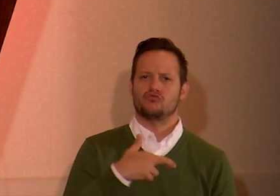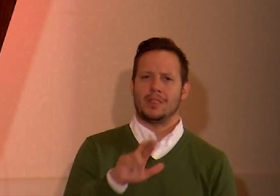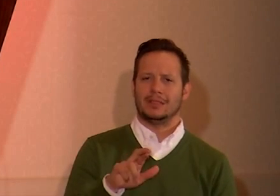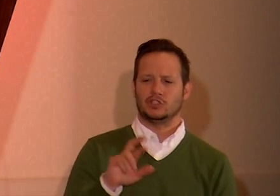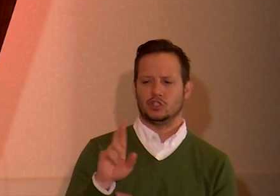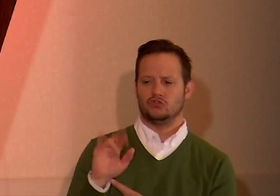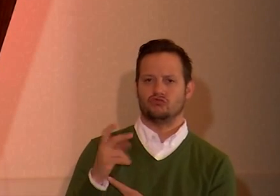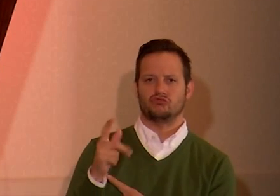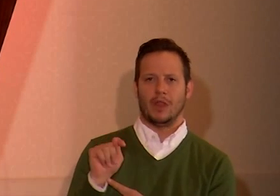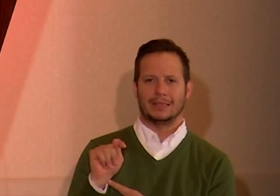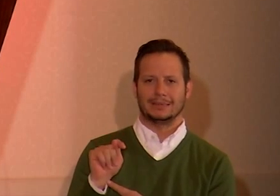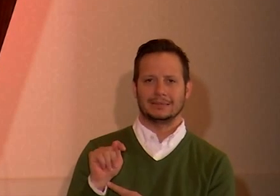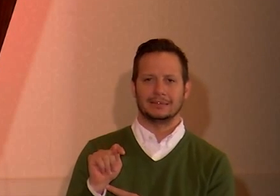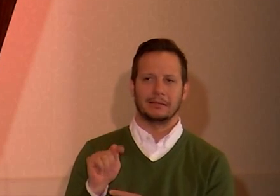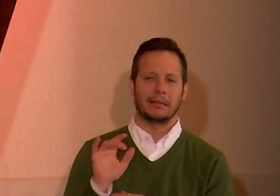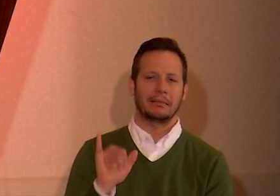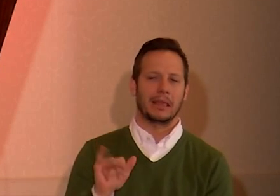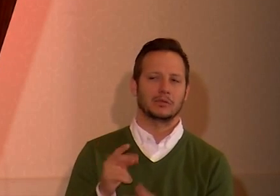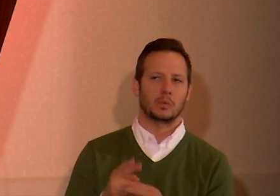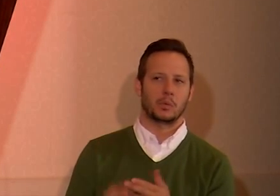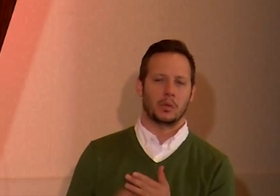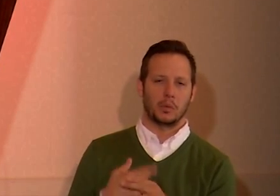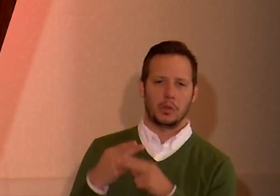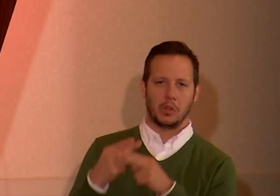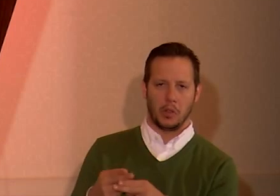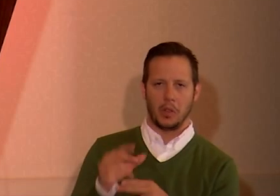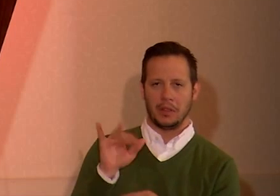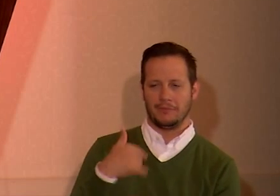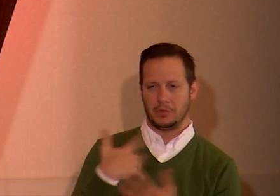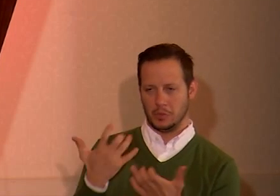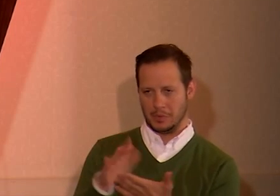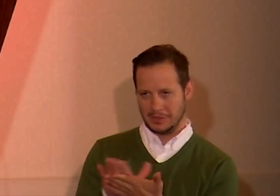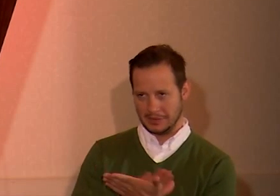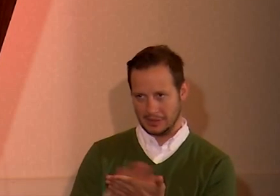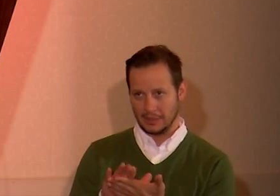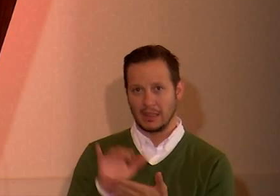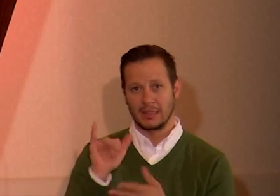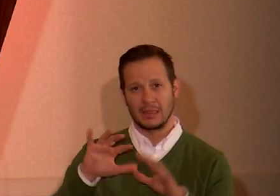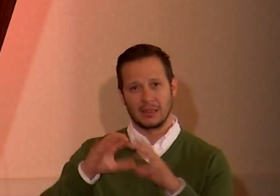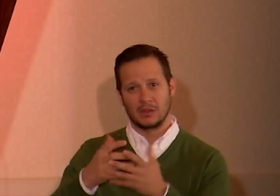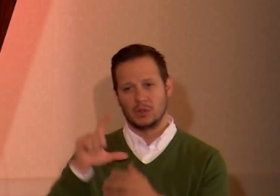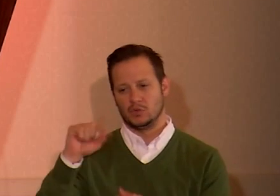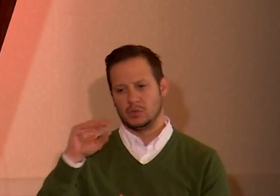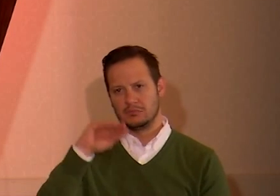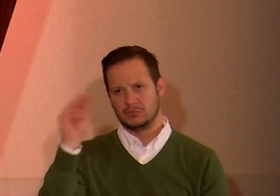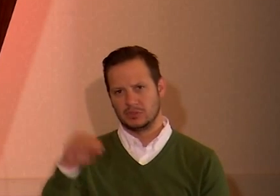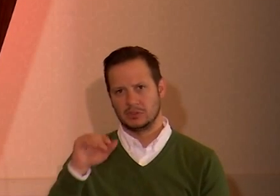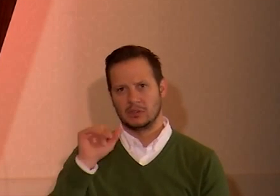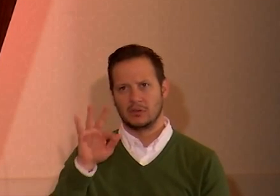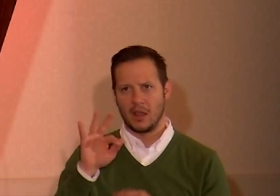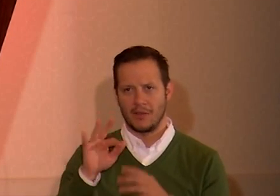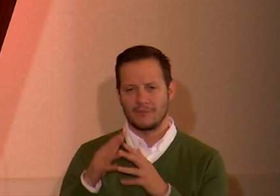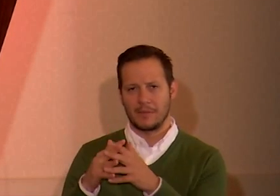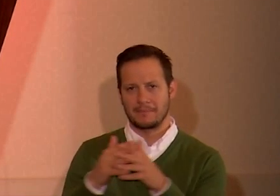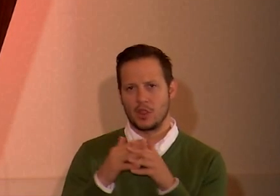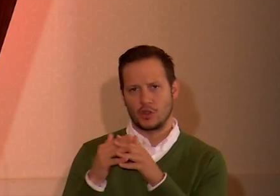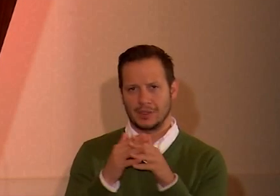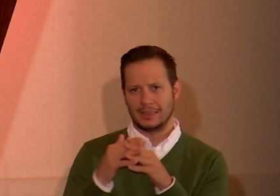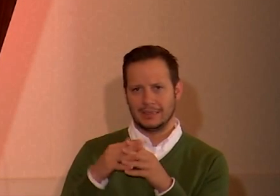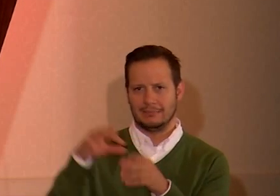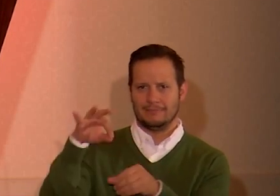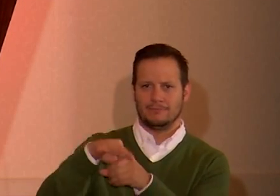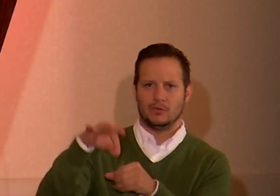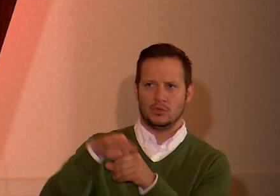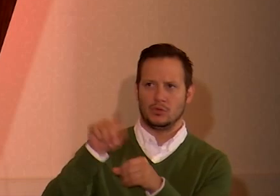call them when we are being polite. This constitutes 20% of the American electorate, 20% of the